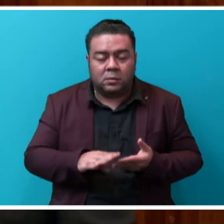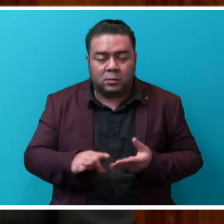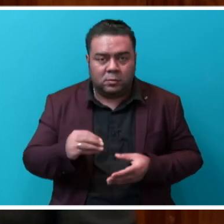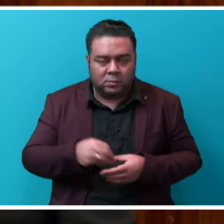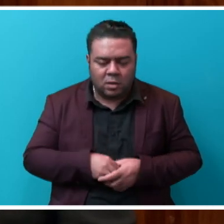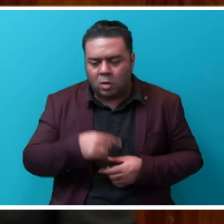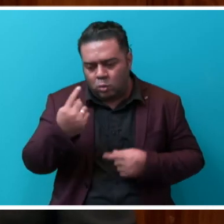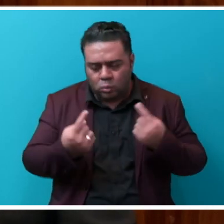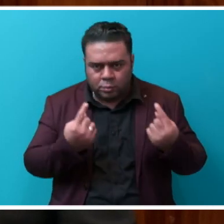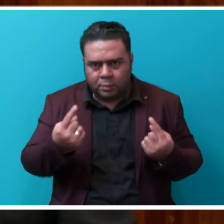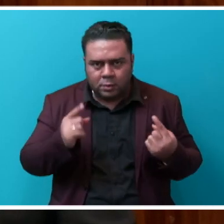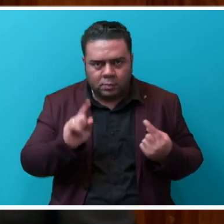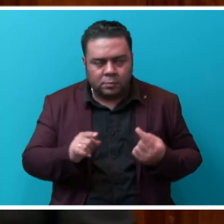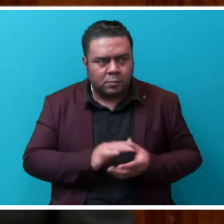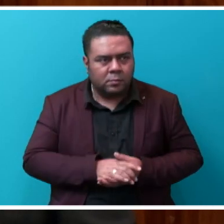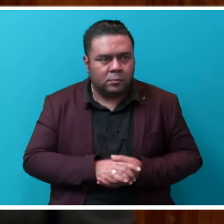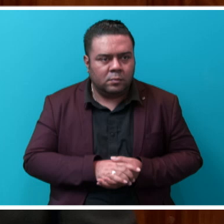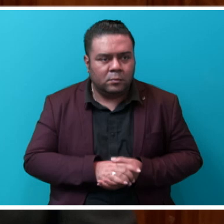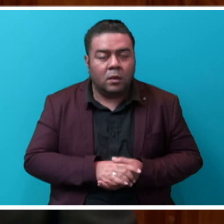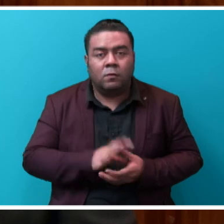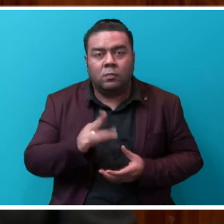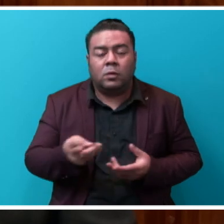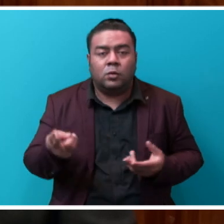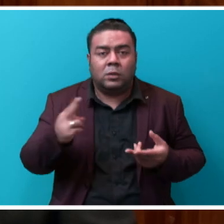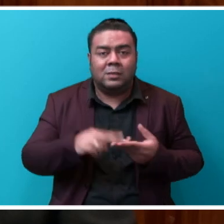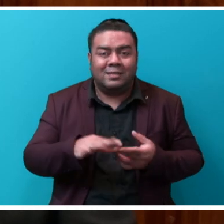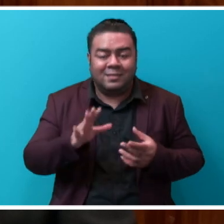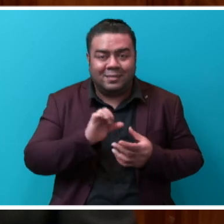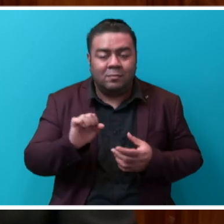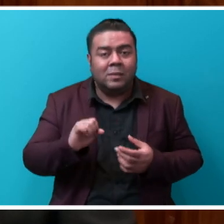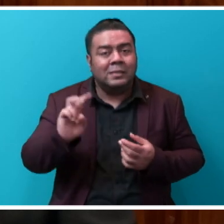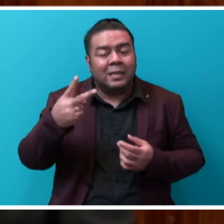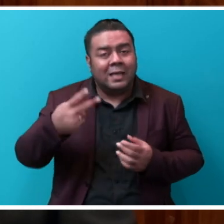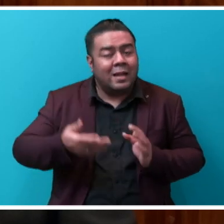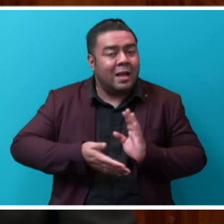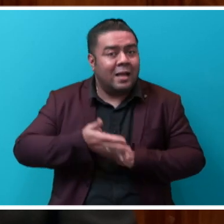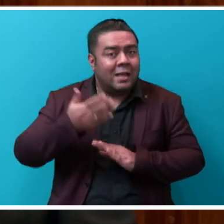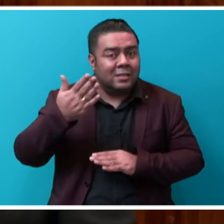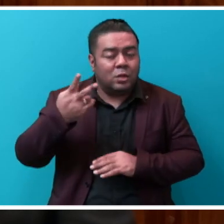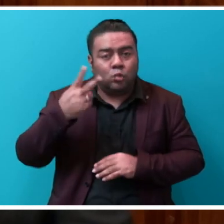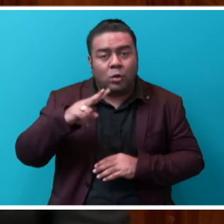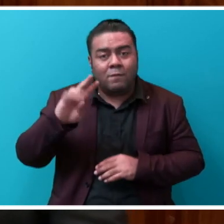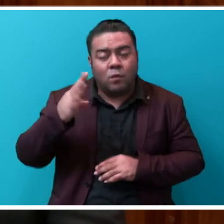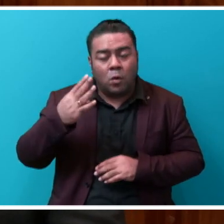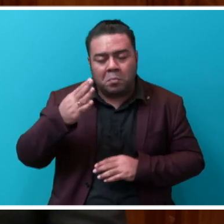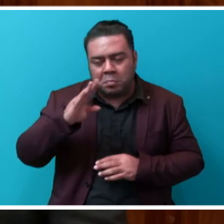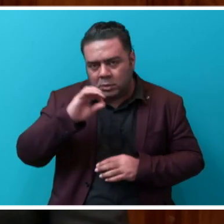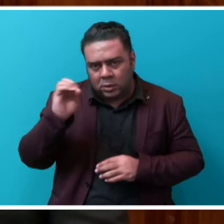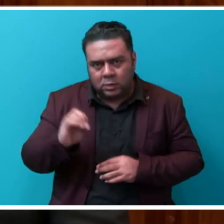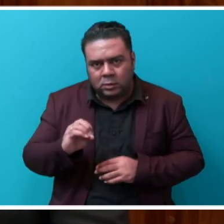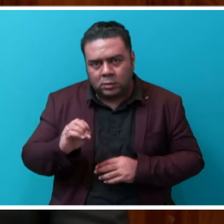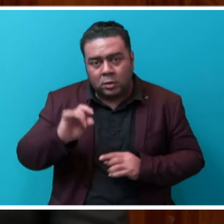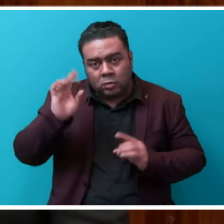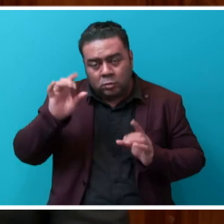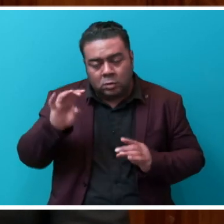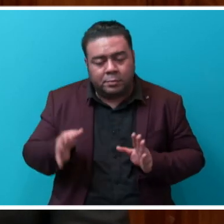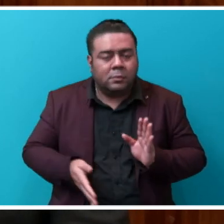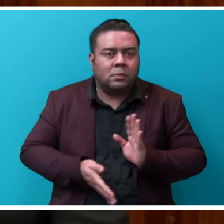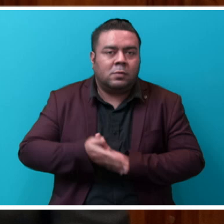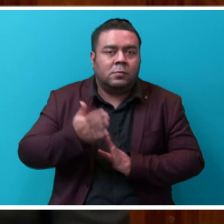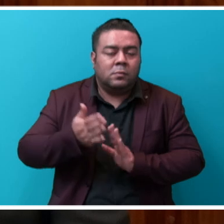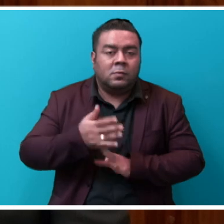alone. Remittances from the United States are the second highest at 24%, Australia being the highest